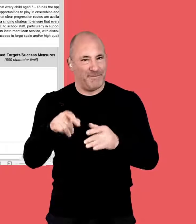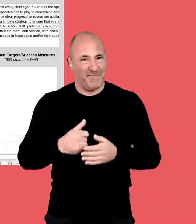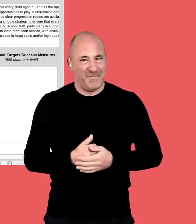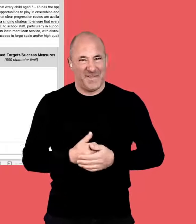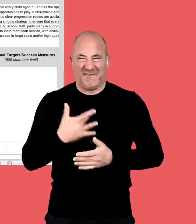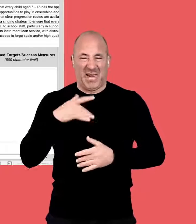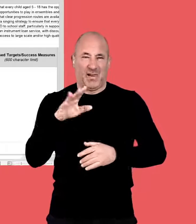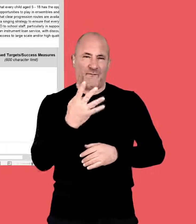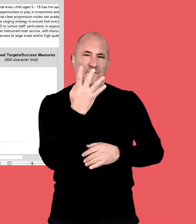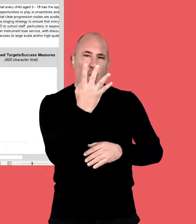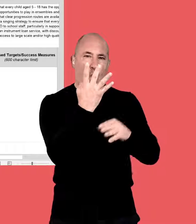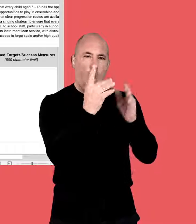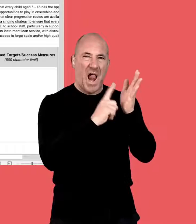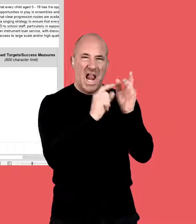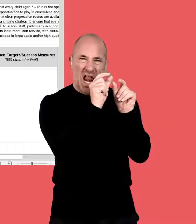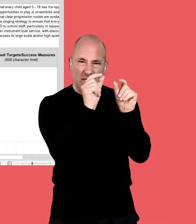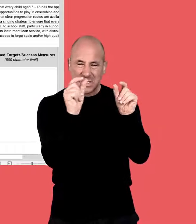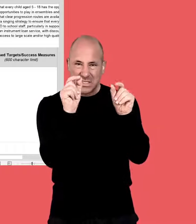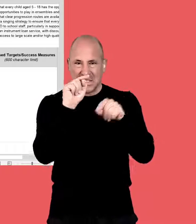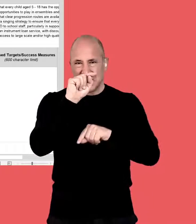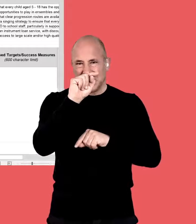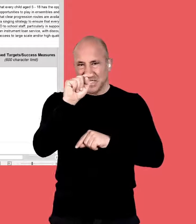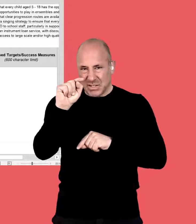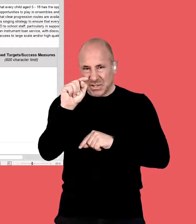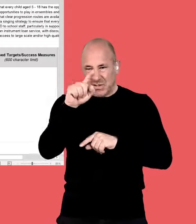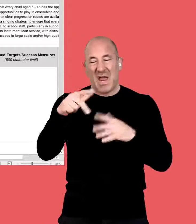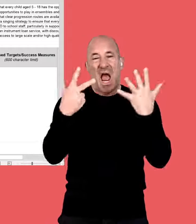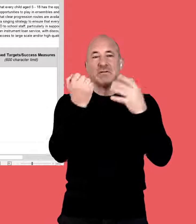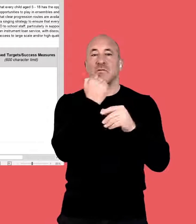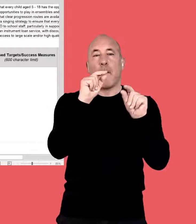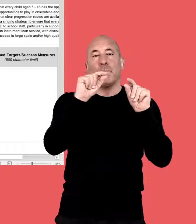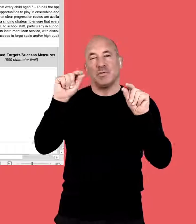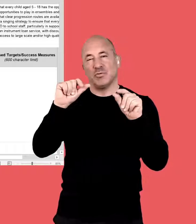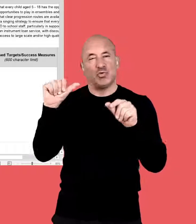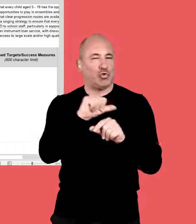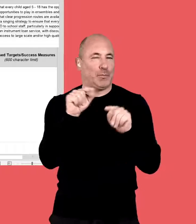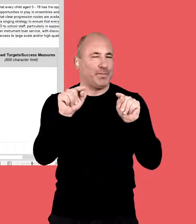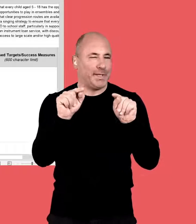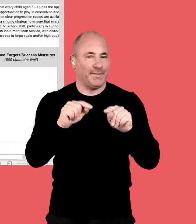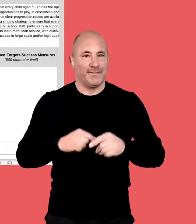to be 4 letters, a dash, and then 8 numbers.